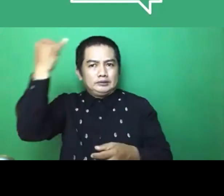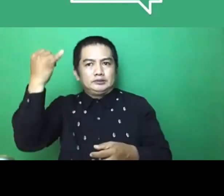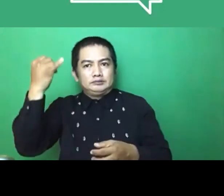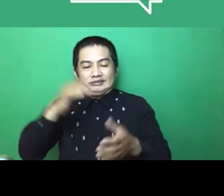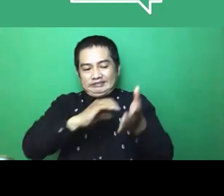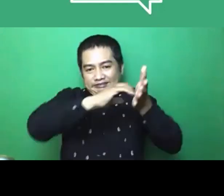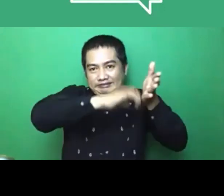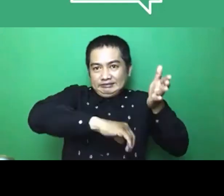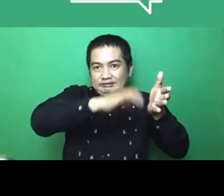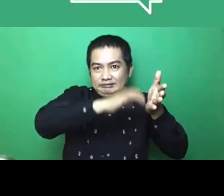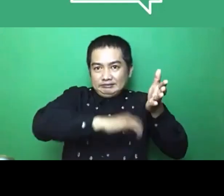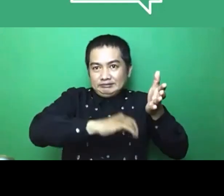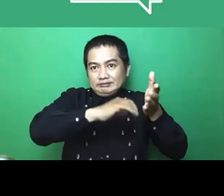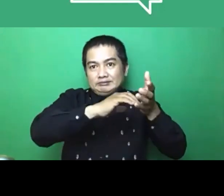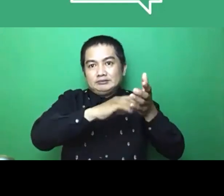undercuts, which are